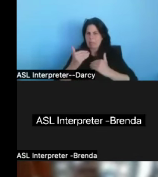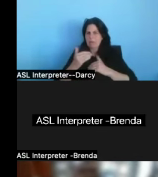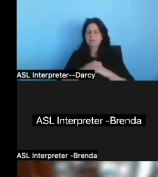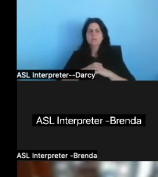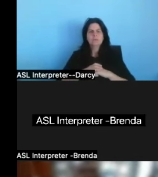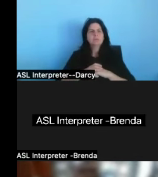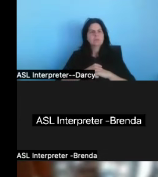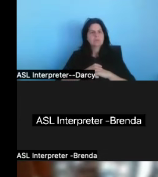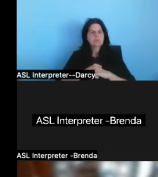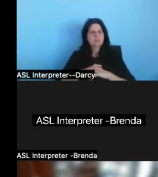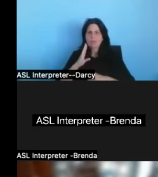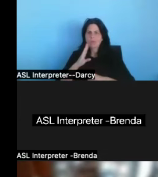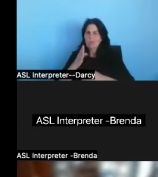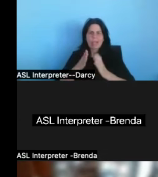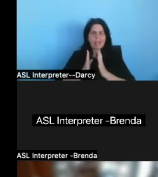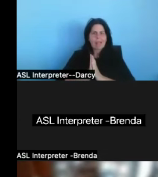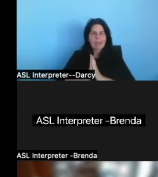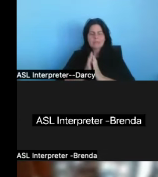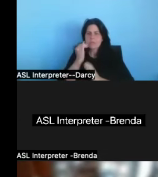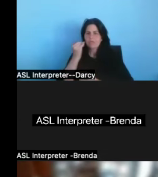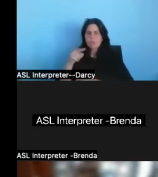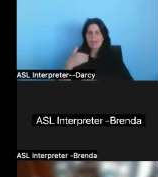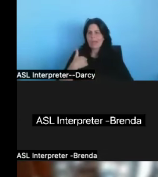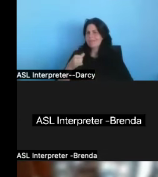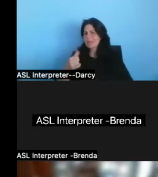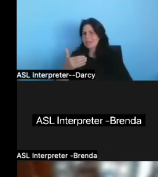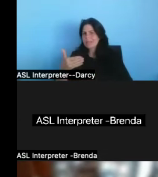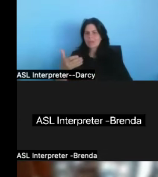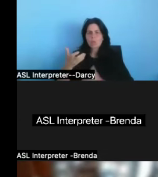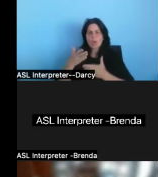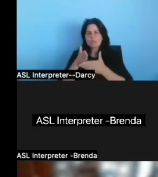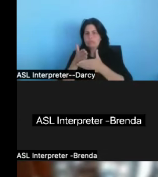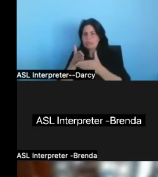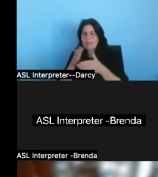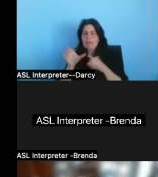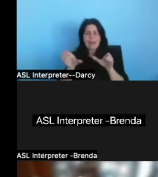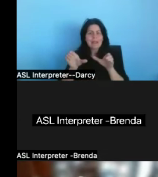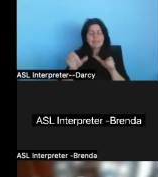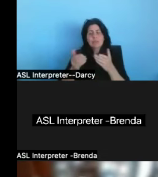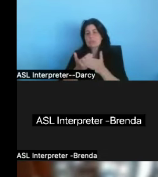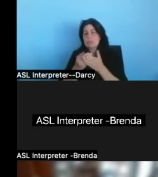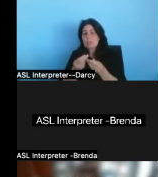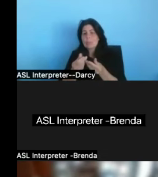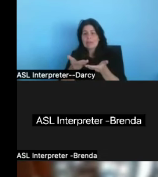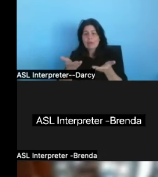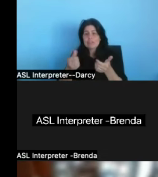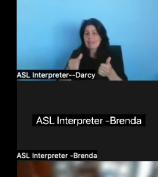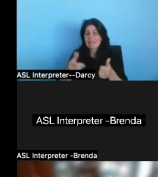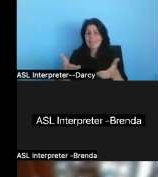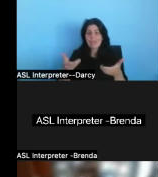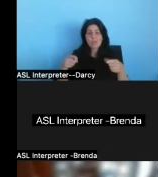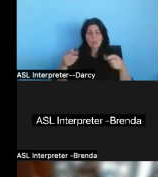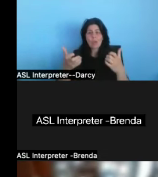will ask if you have any thing you'd like to share, any activities or new materials or anything like that. So I'm going to quickly go through